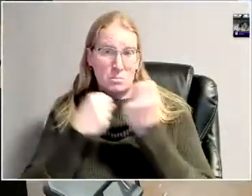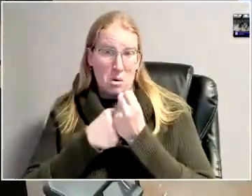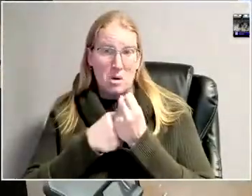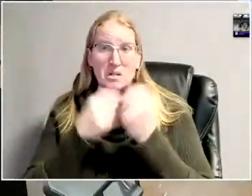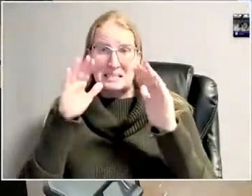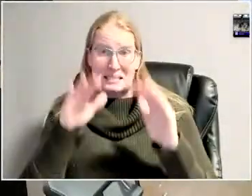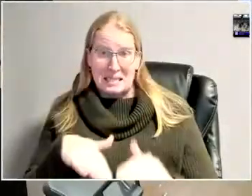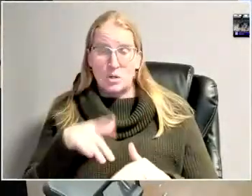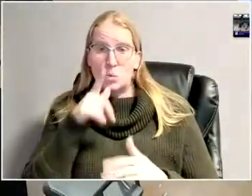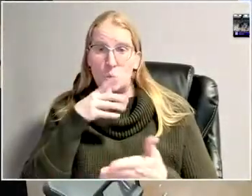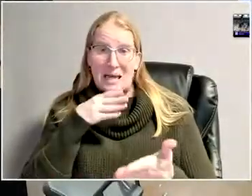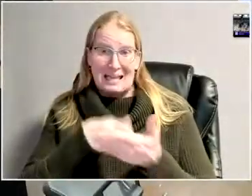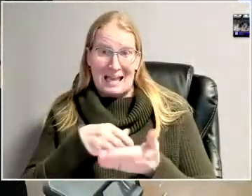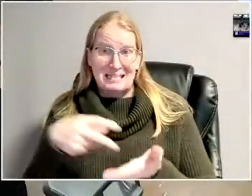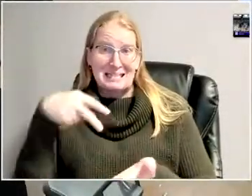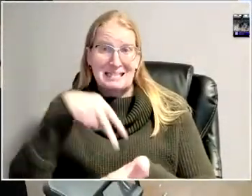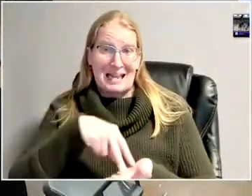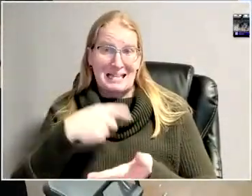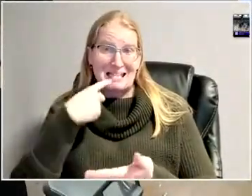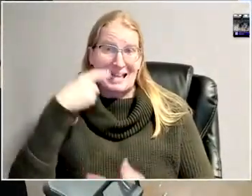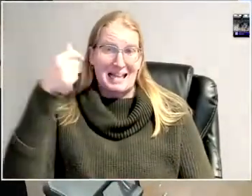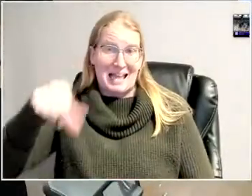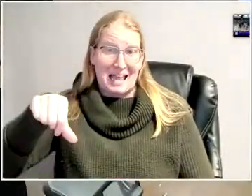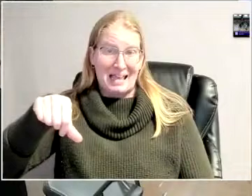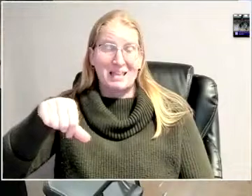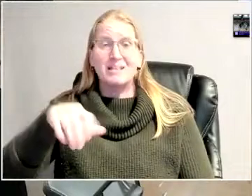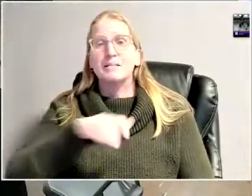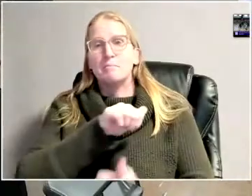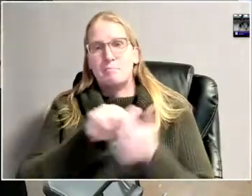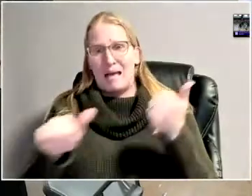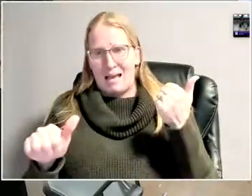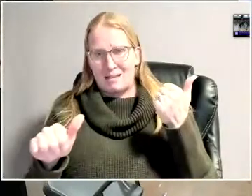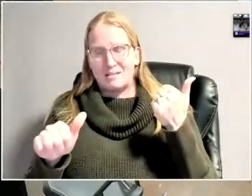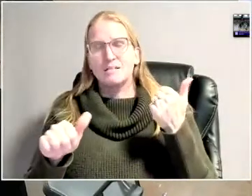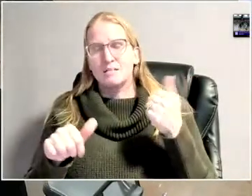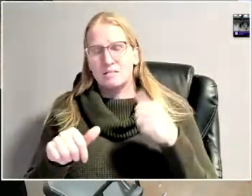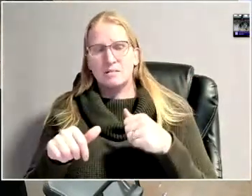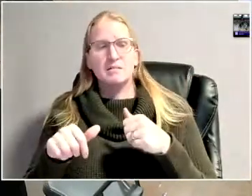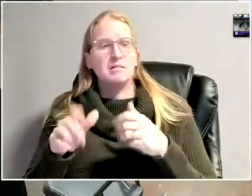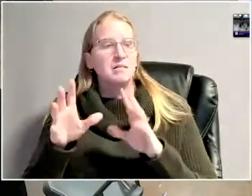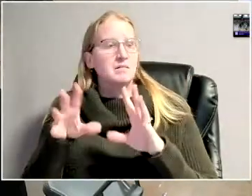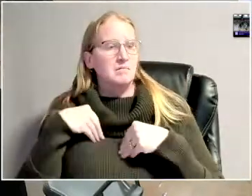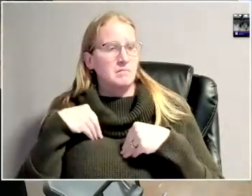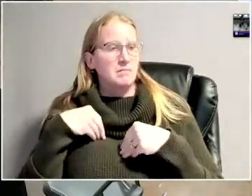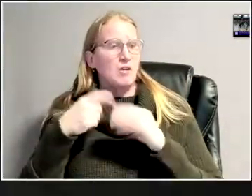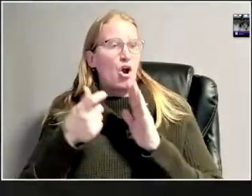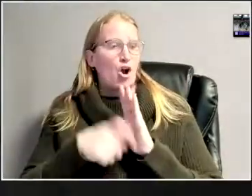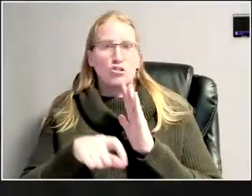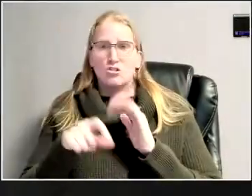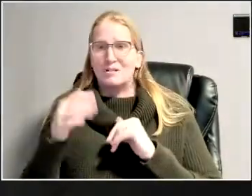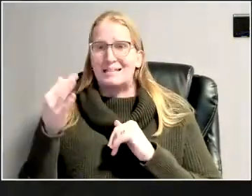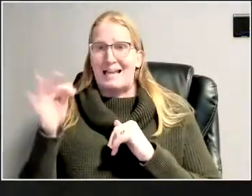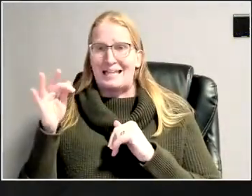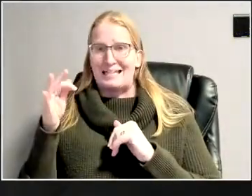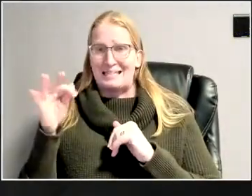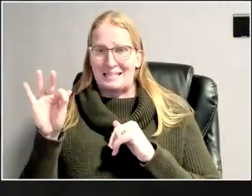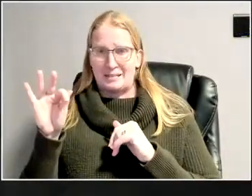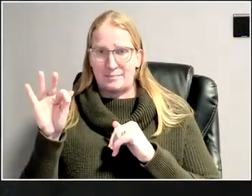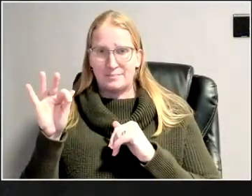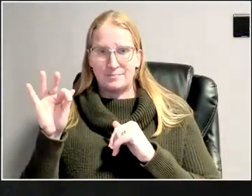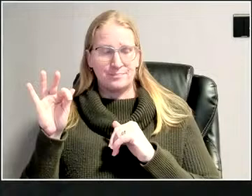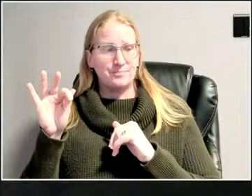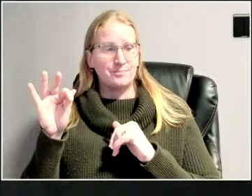please say nay the eyes have it and you've adopted Article 19